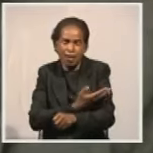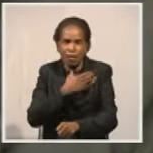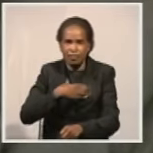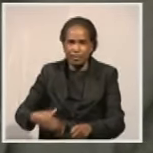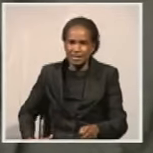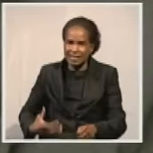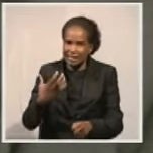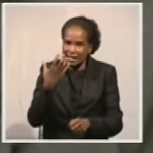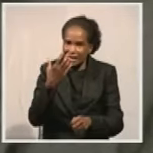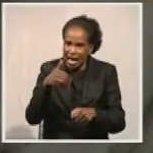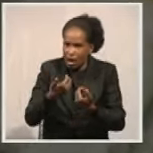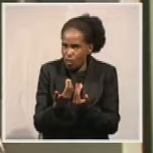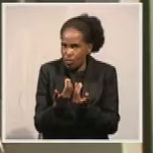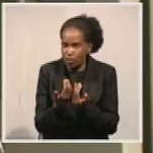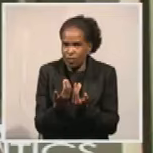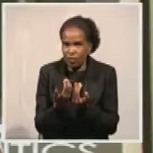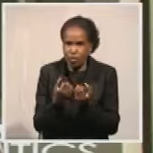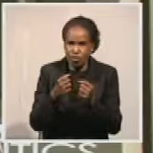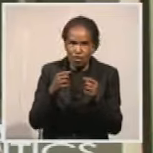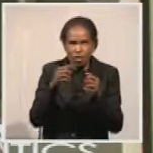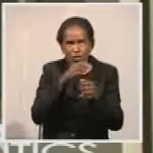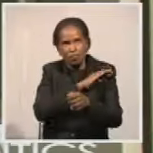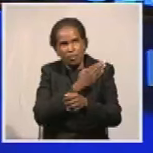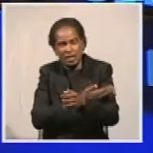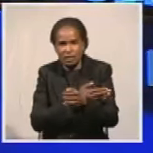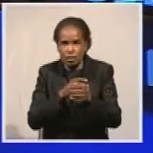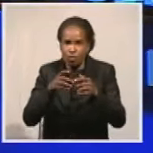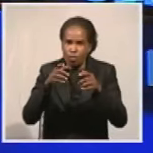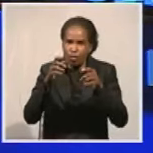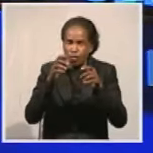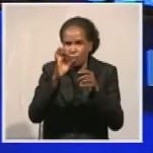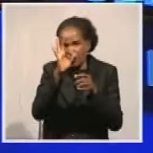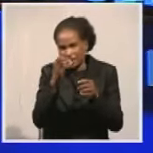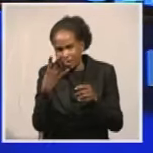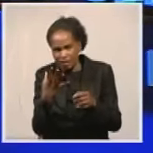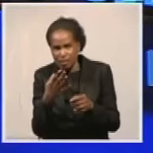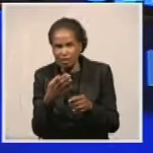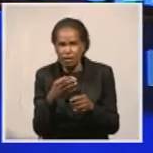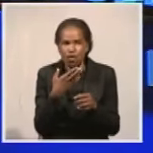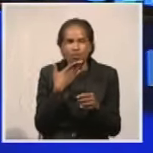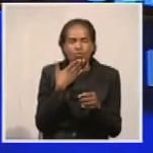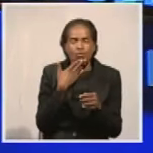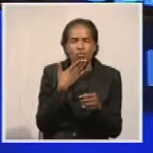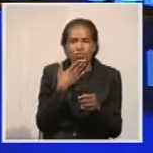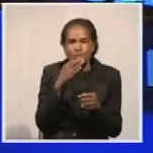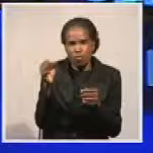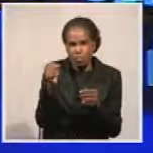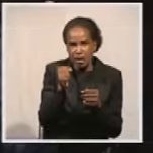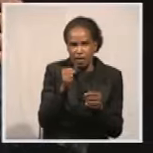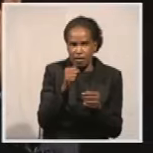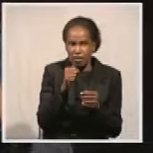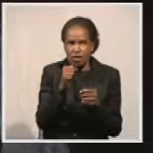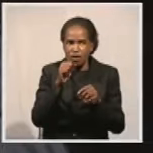Should it be an executive president that appoints, that has got powers to appoint, or should it be a president like the one we have